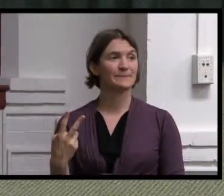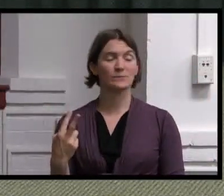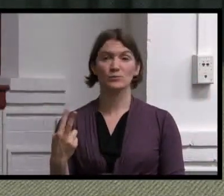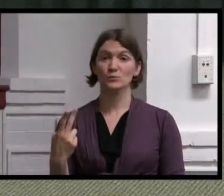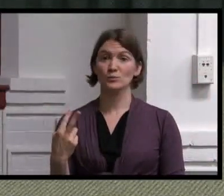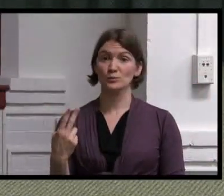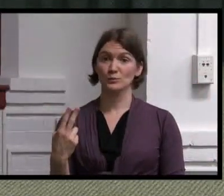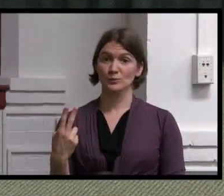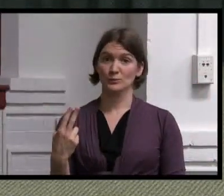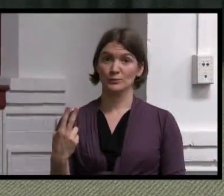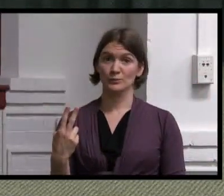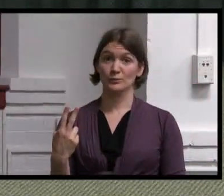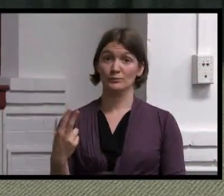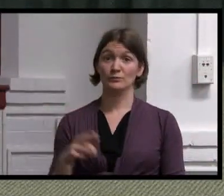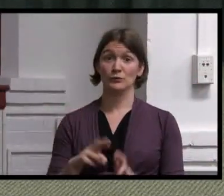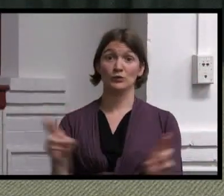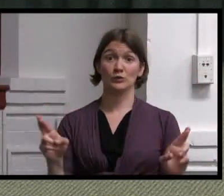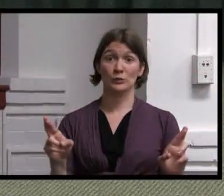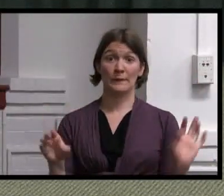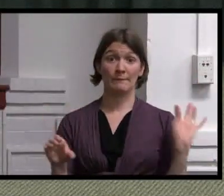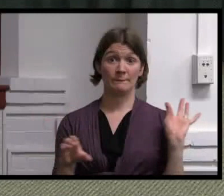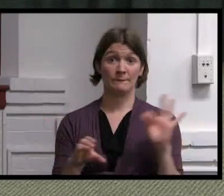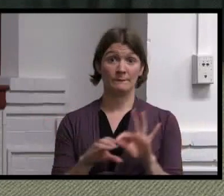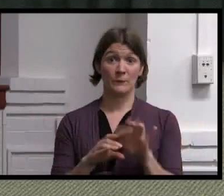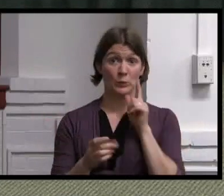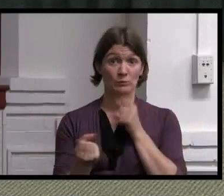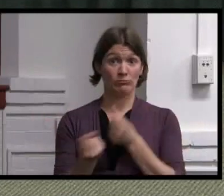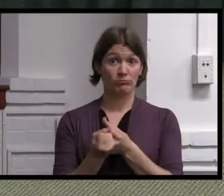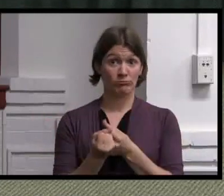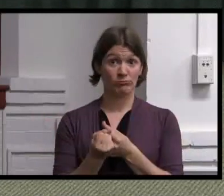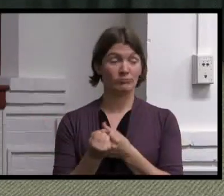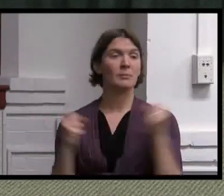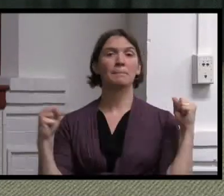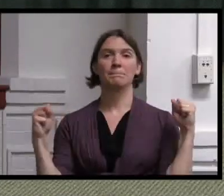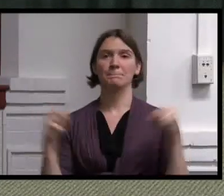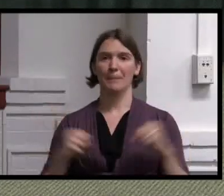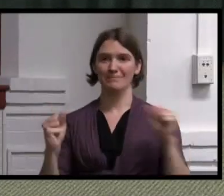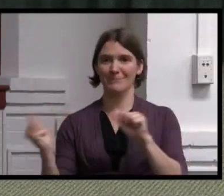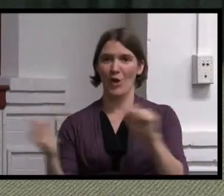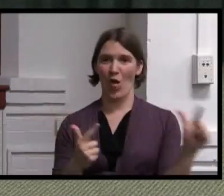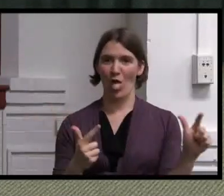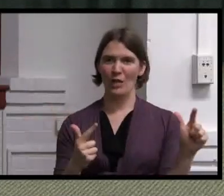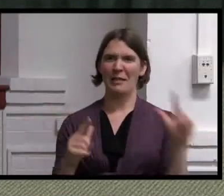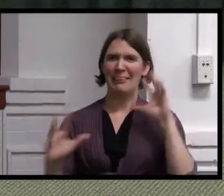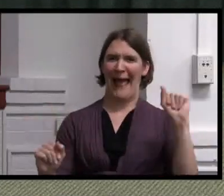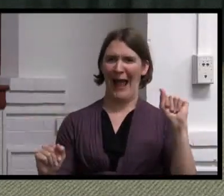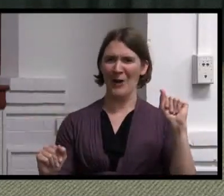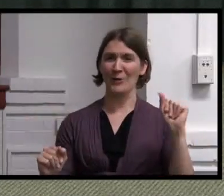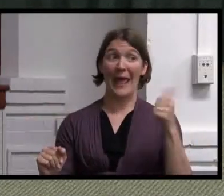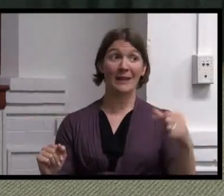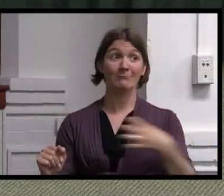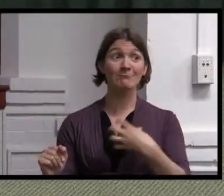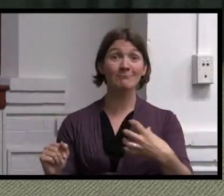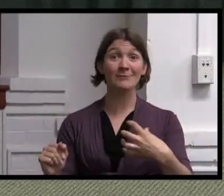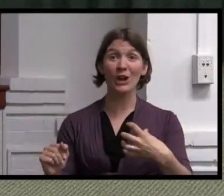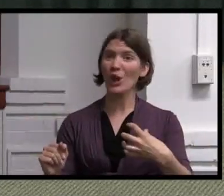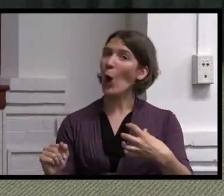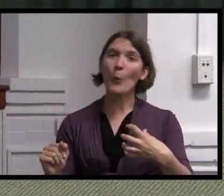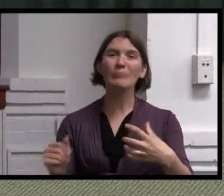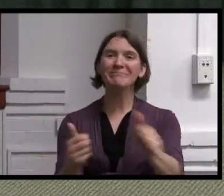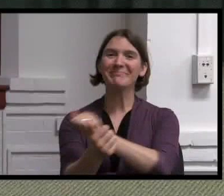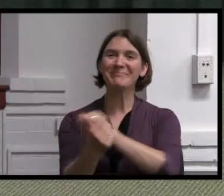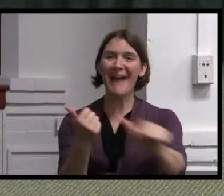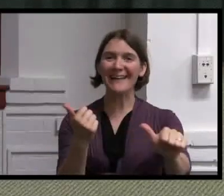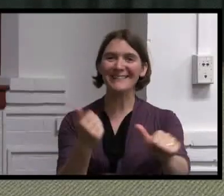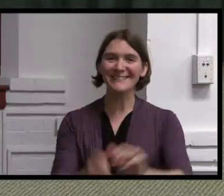Vermont Department of Buildings and General Services. All those in favor, please say aye. Aye. Aye. Anyone opposed? No. Motion